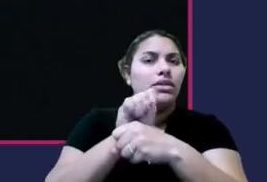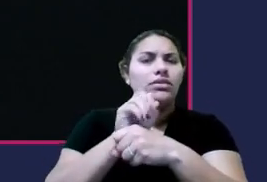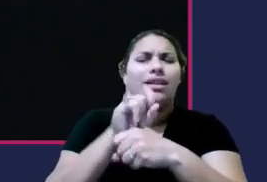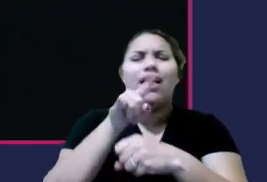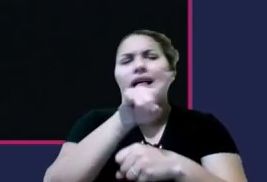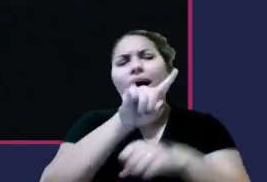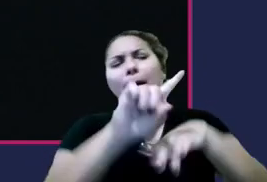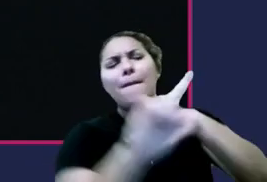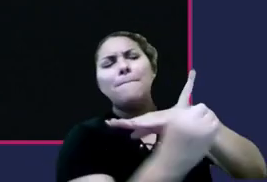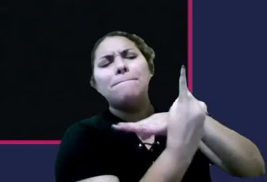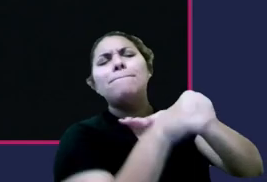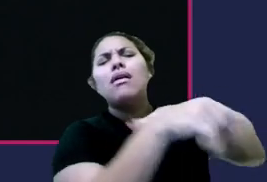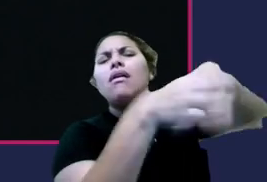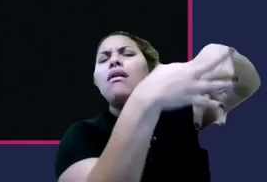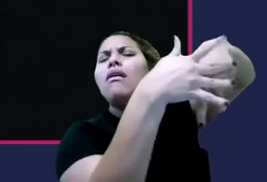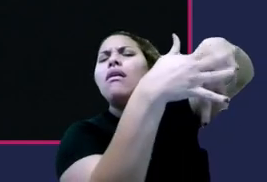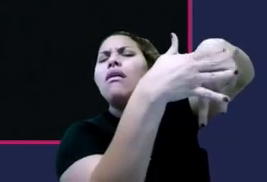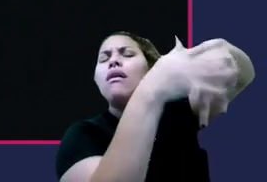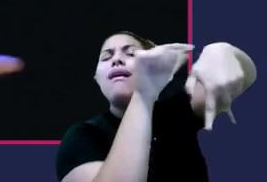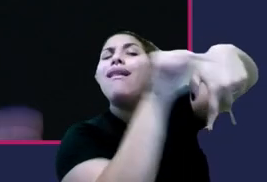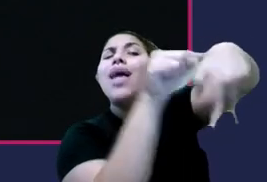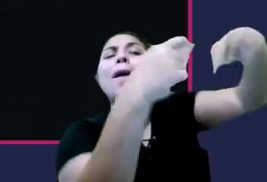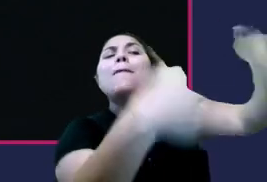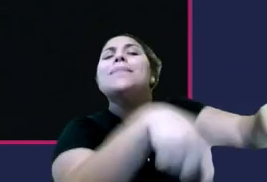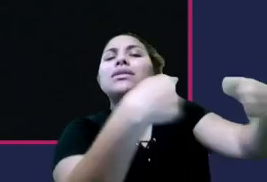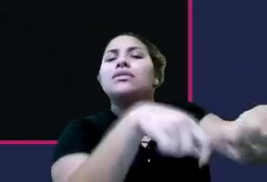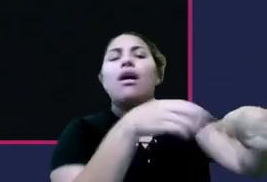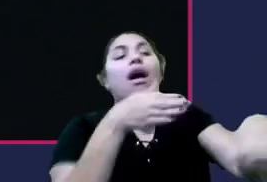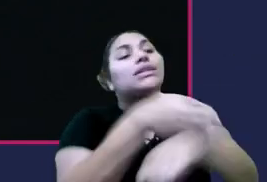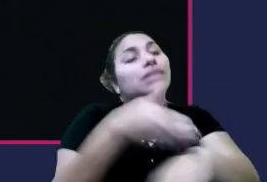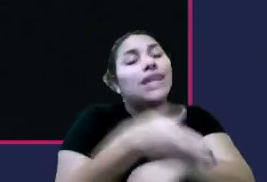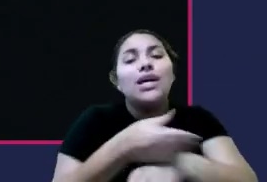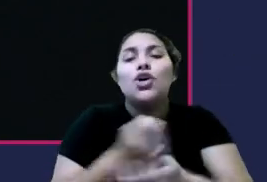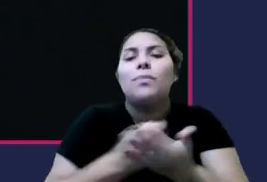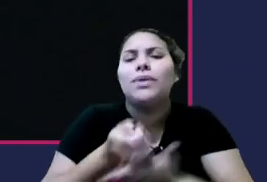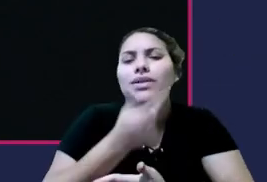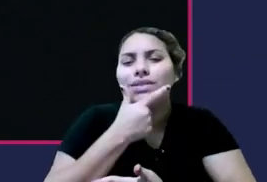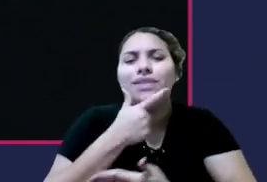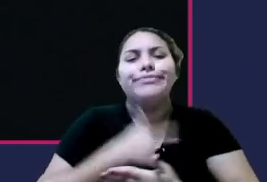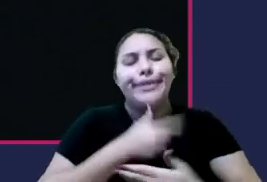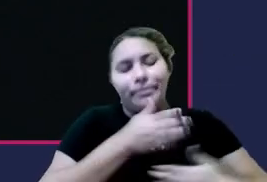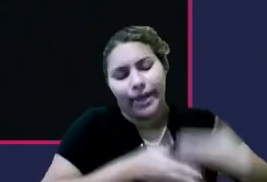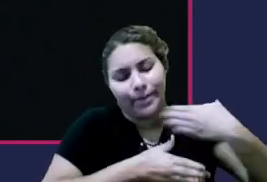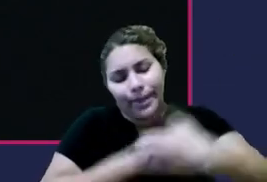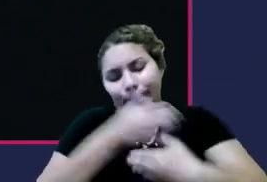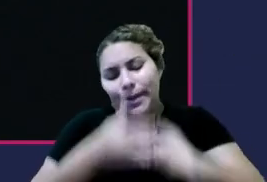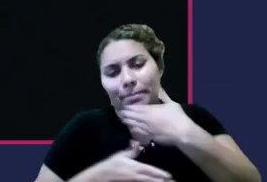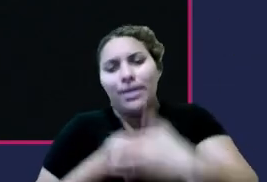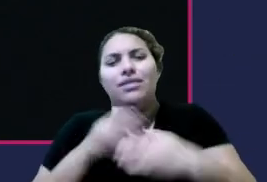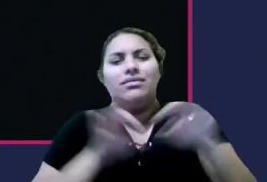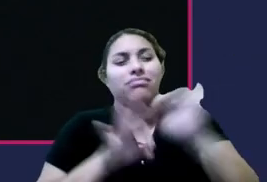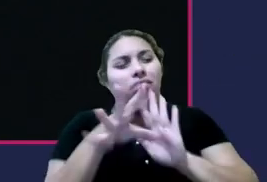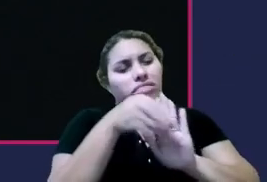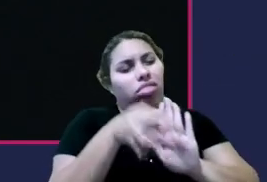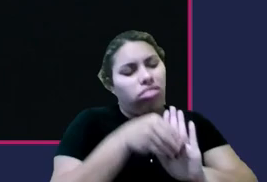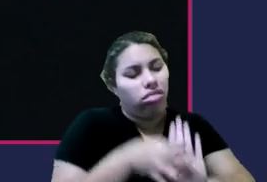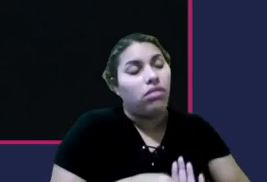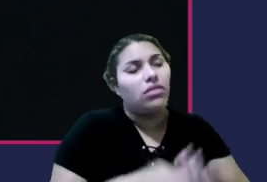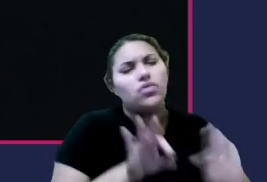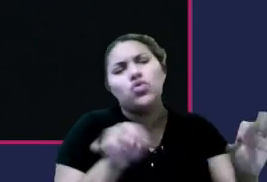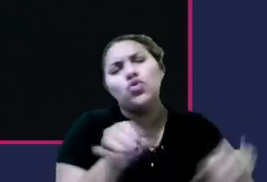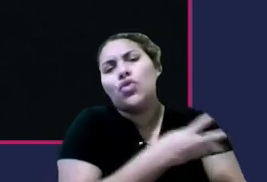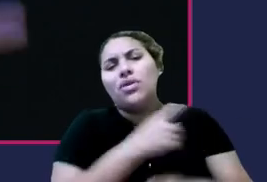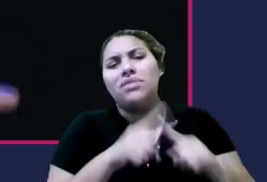a patient and access to medication in terms of a process of